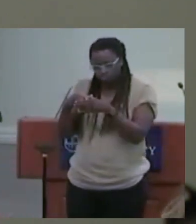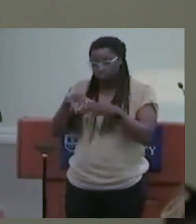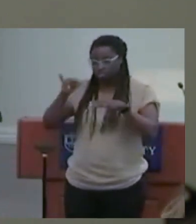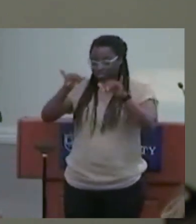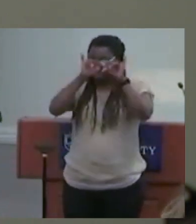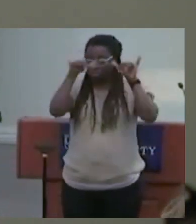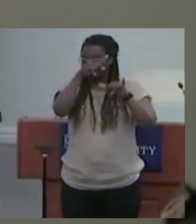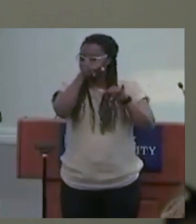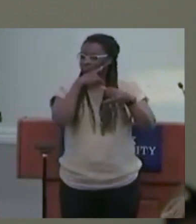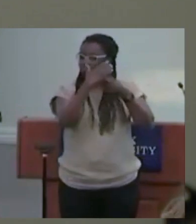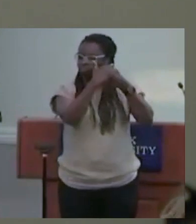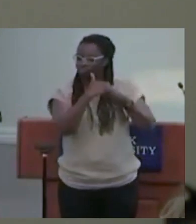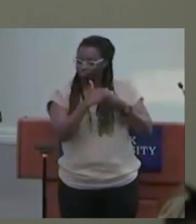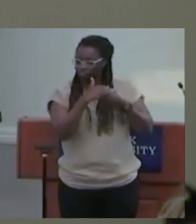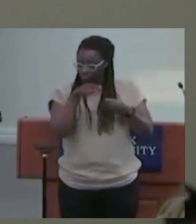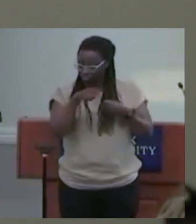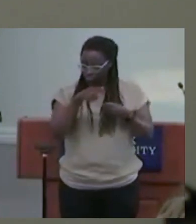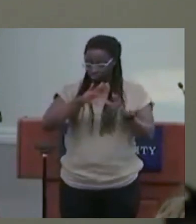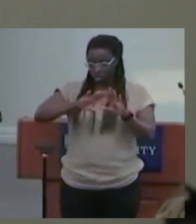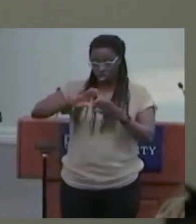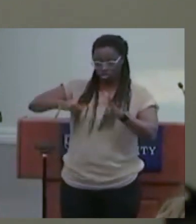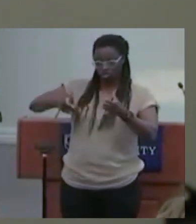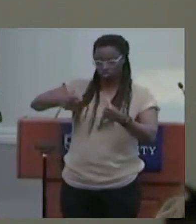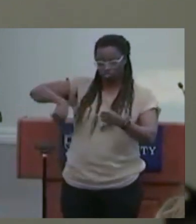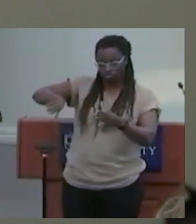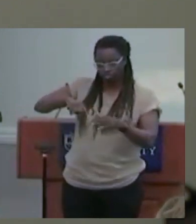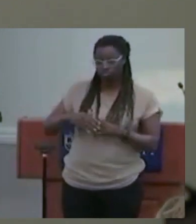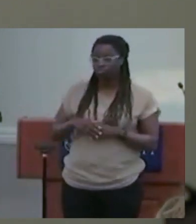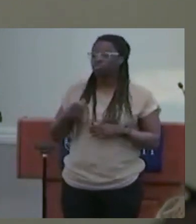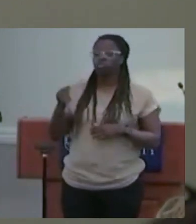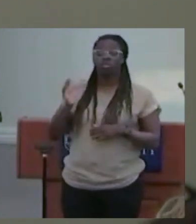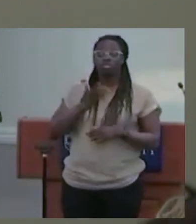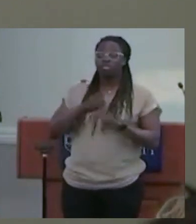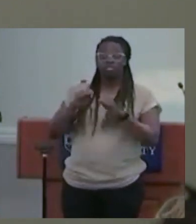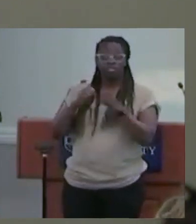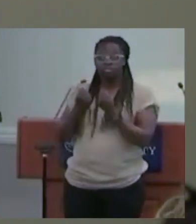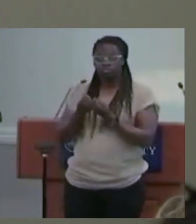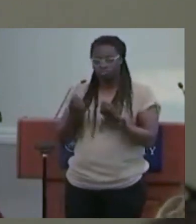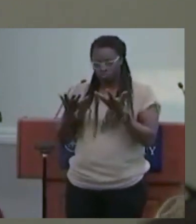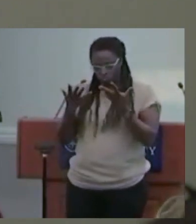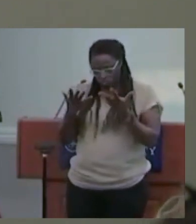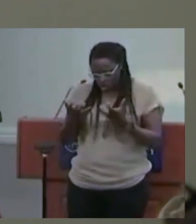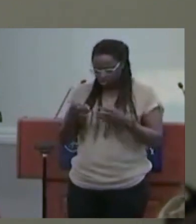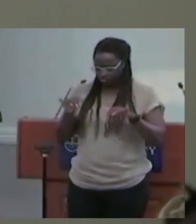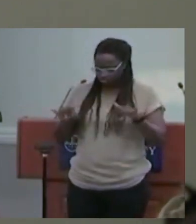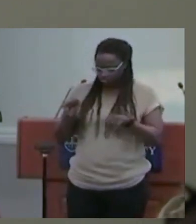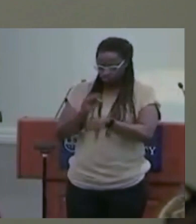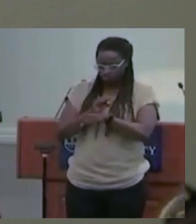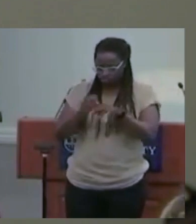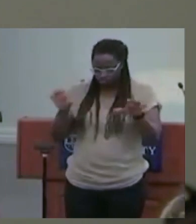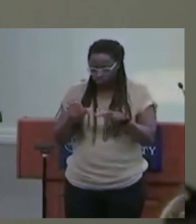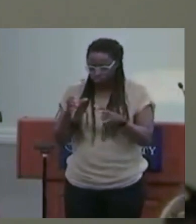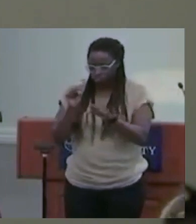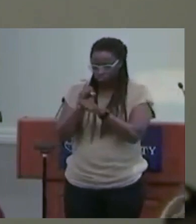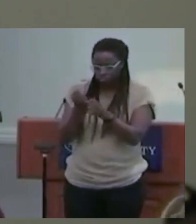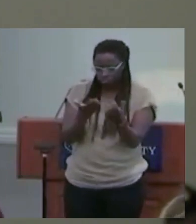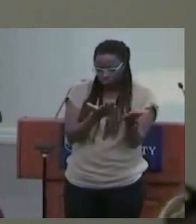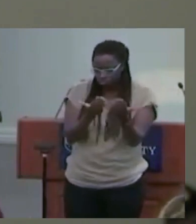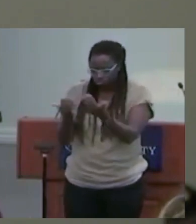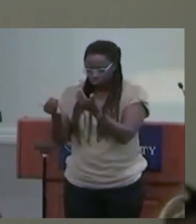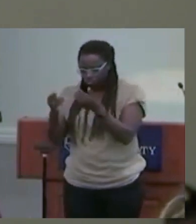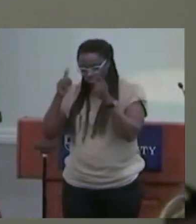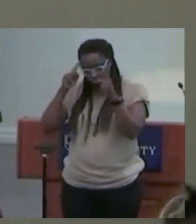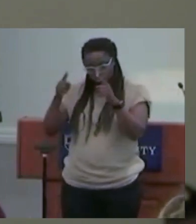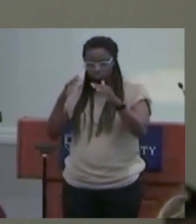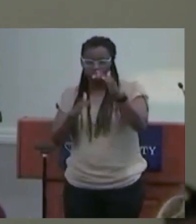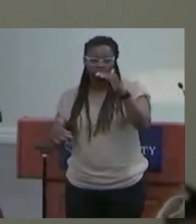into place. And so we're working to try to embed equity and inclusion in all of the services and programs and